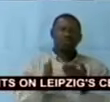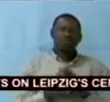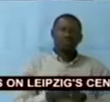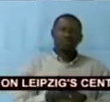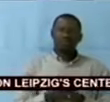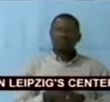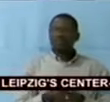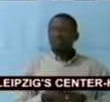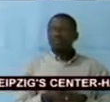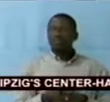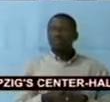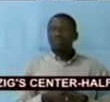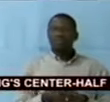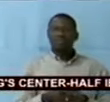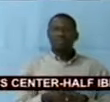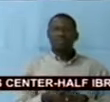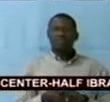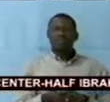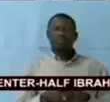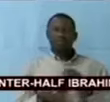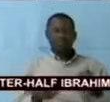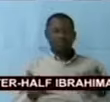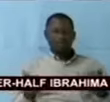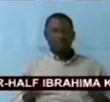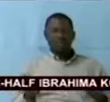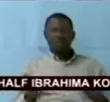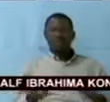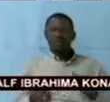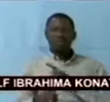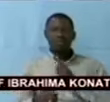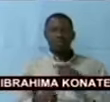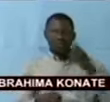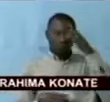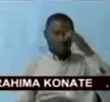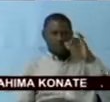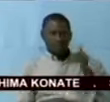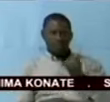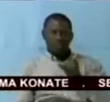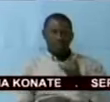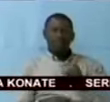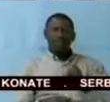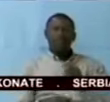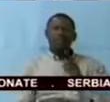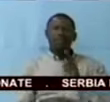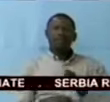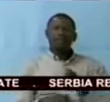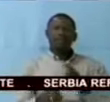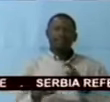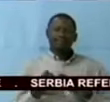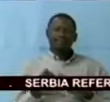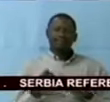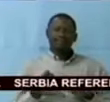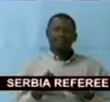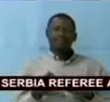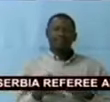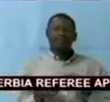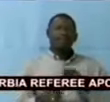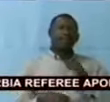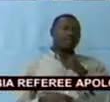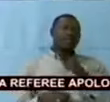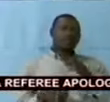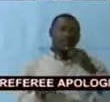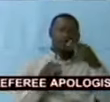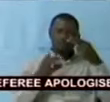quality. But for now, we just agree that that law is